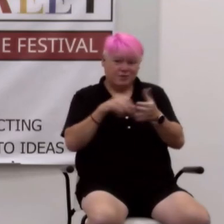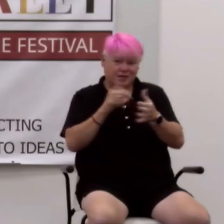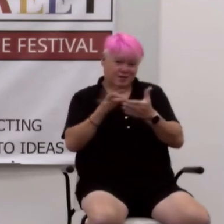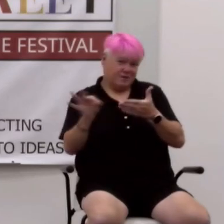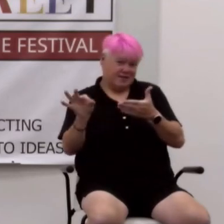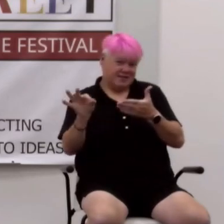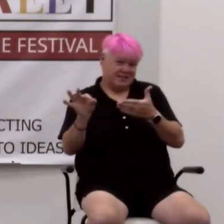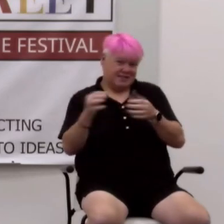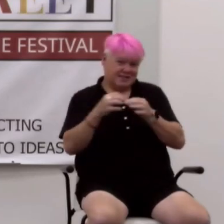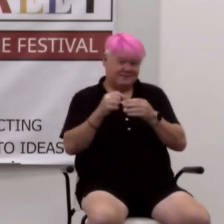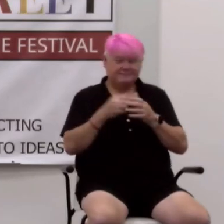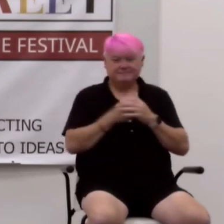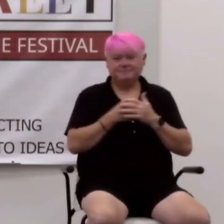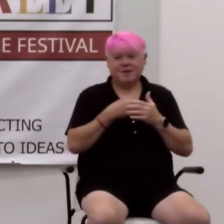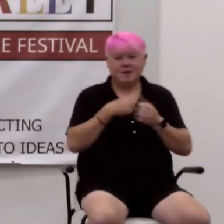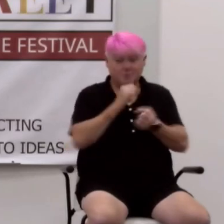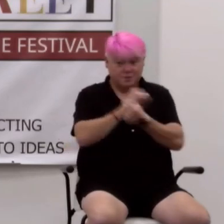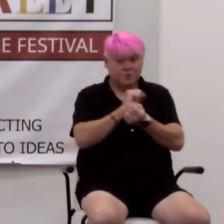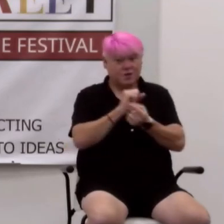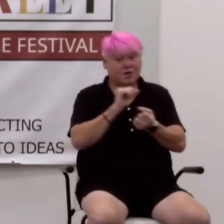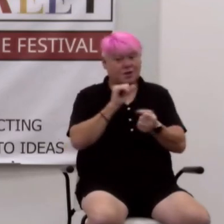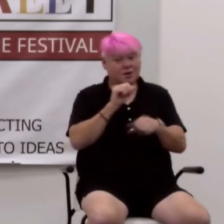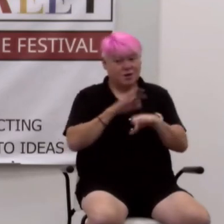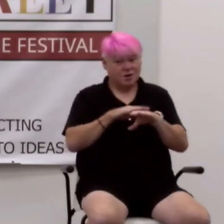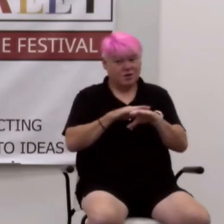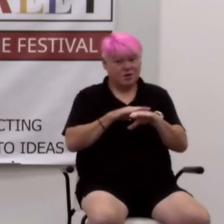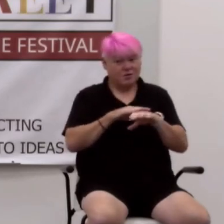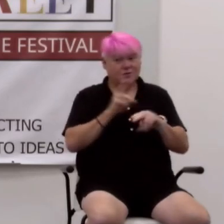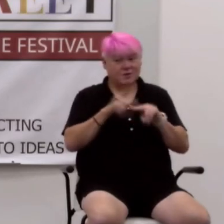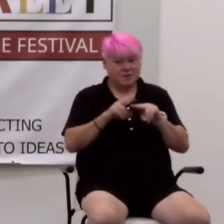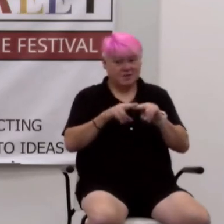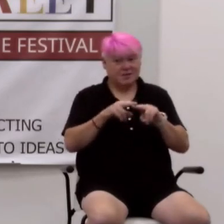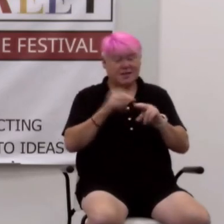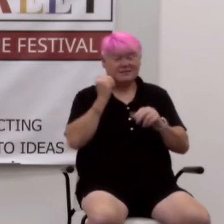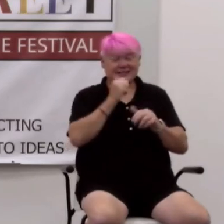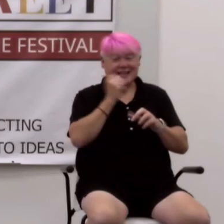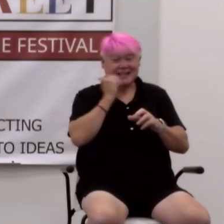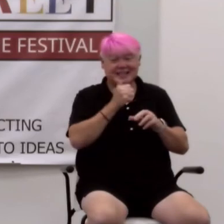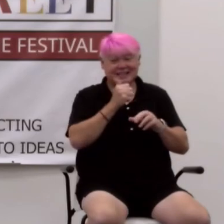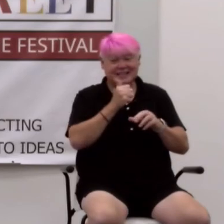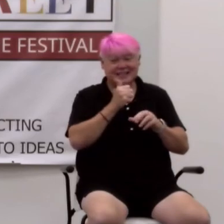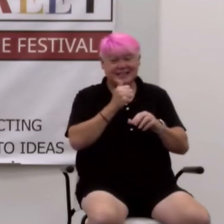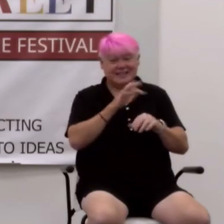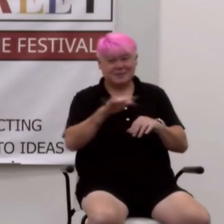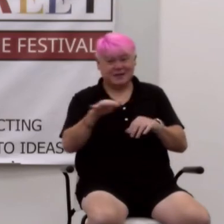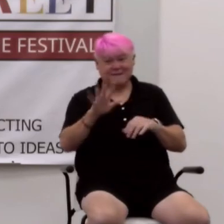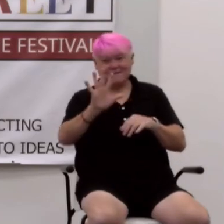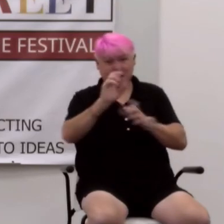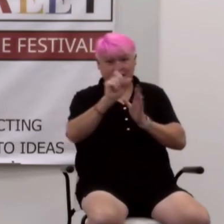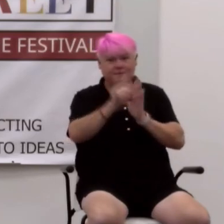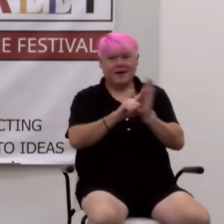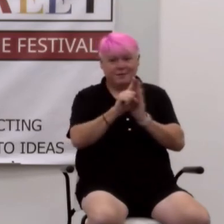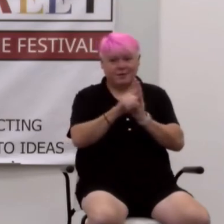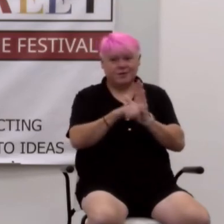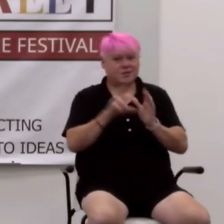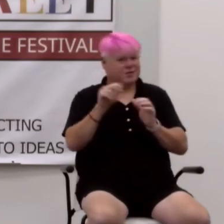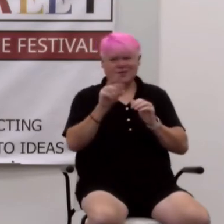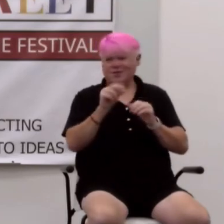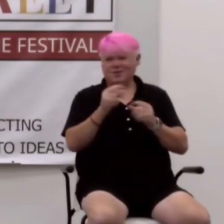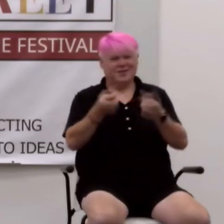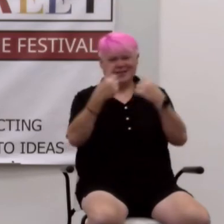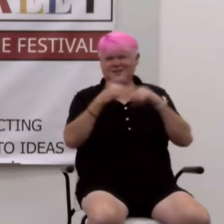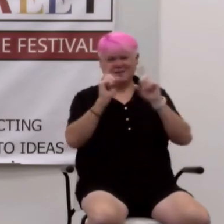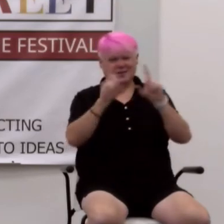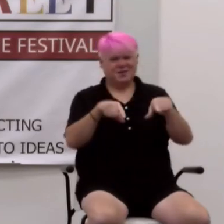yeah, I really was working on it. Now, was I sitting down every day and spending 5 hours? No, writers come and go.